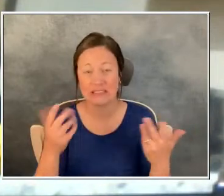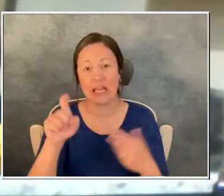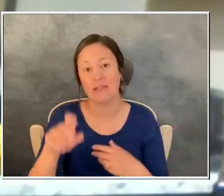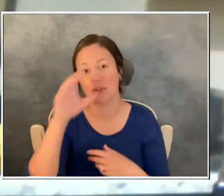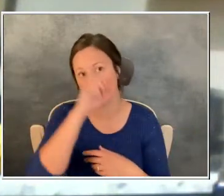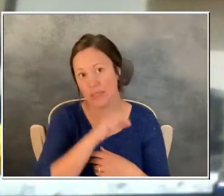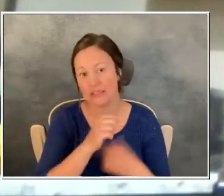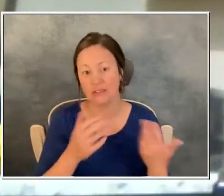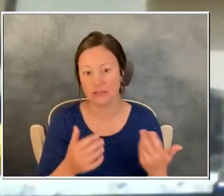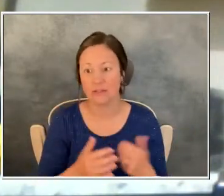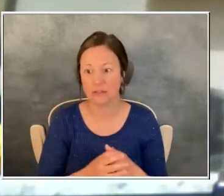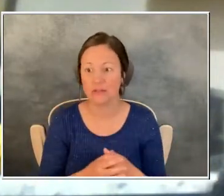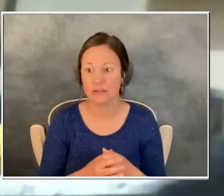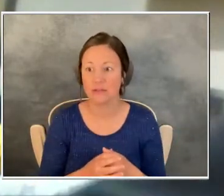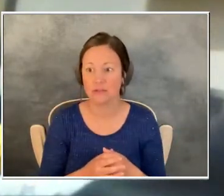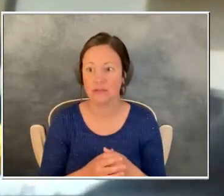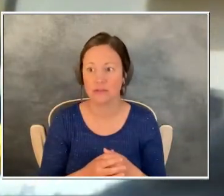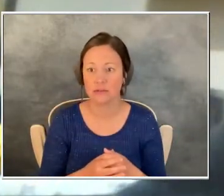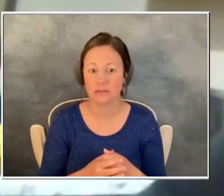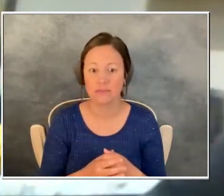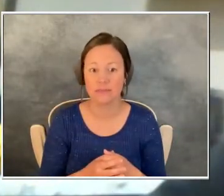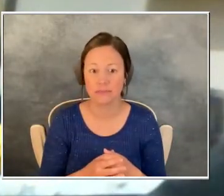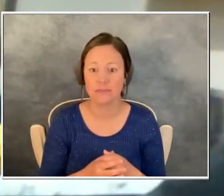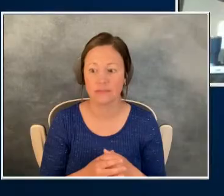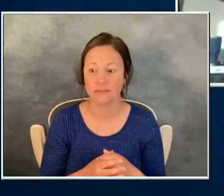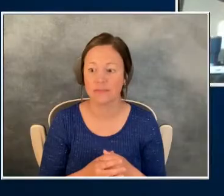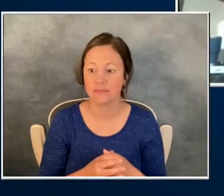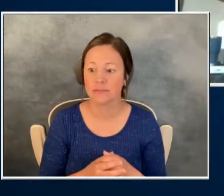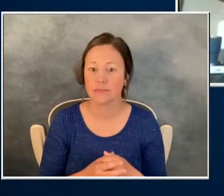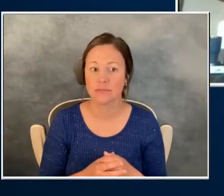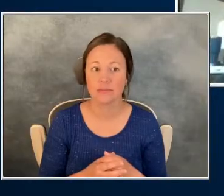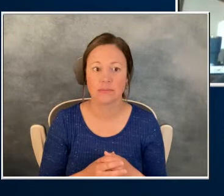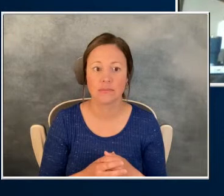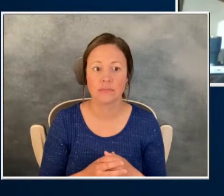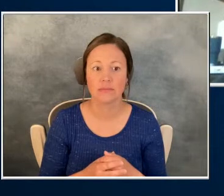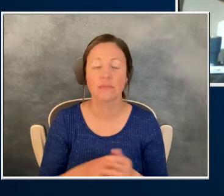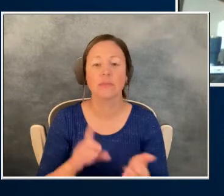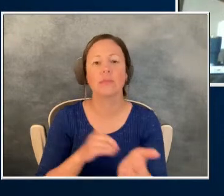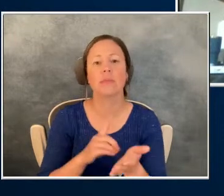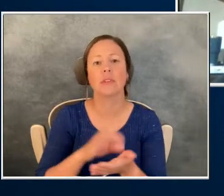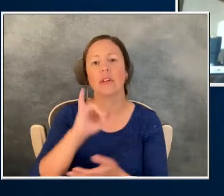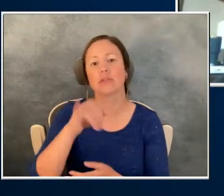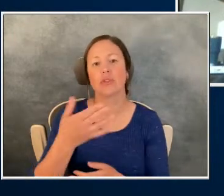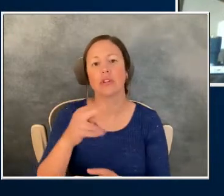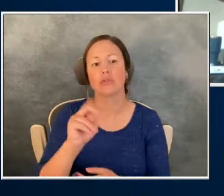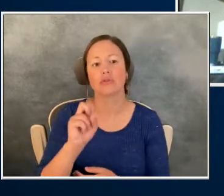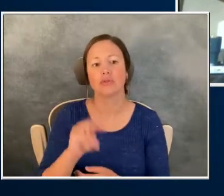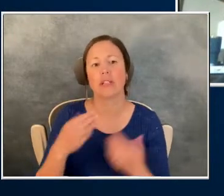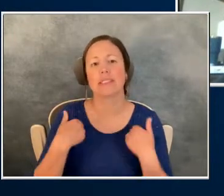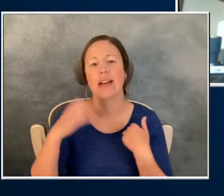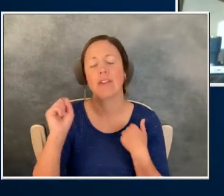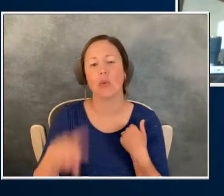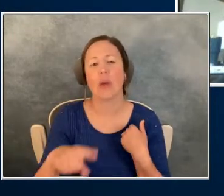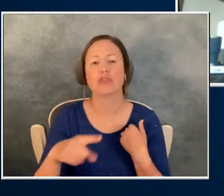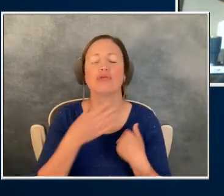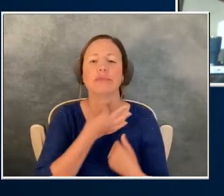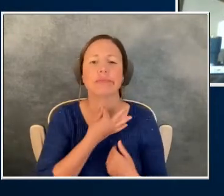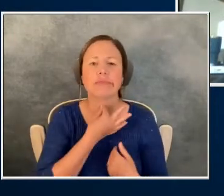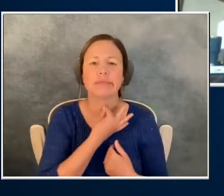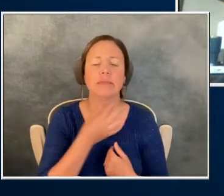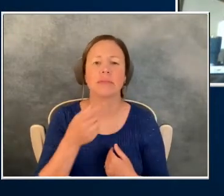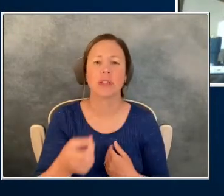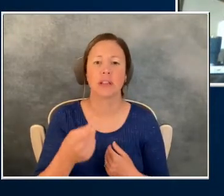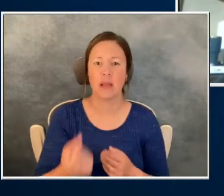been the Braftovi, it's been the Mectovy. Dr. Johnson, we have a question from Joan who wants to know if these pills